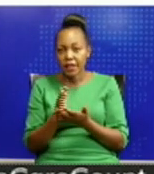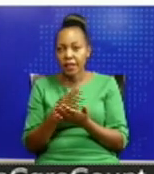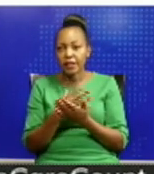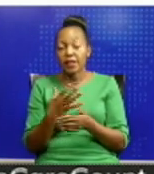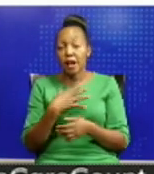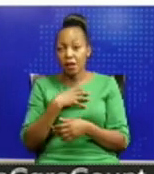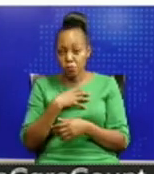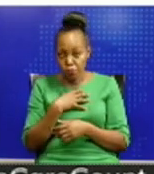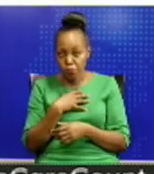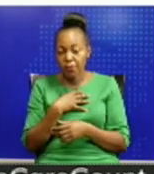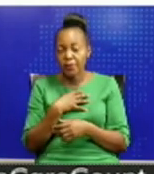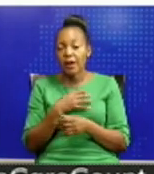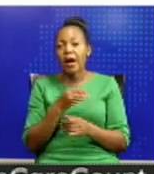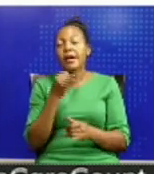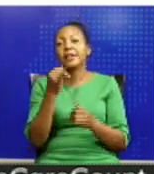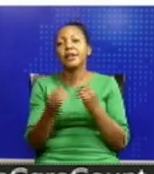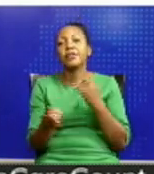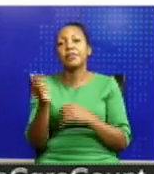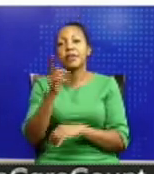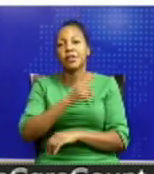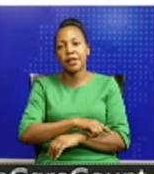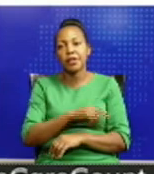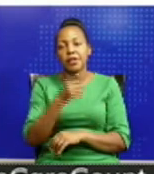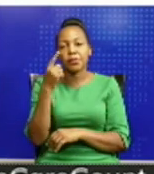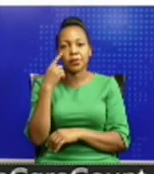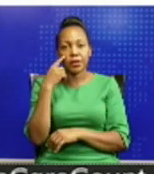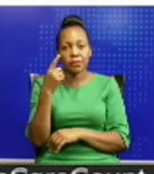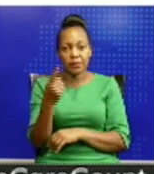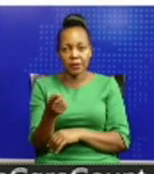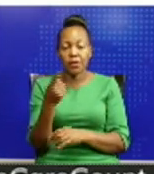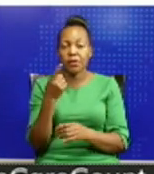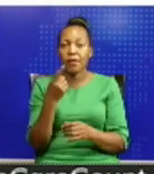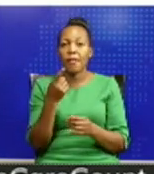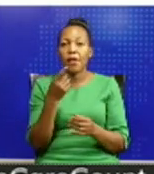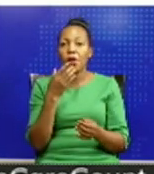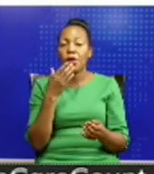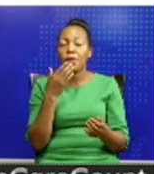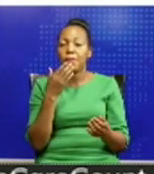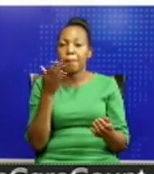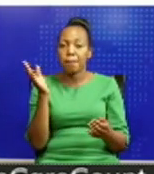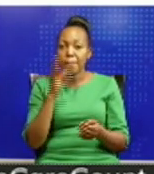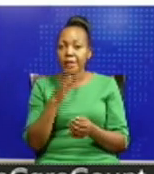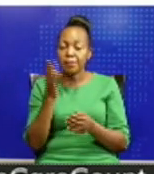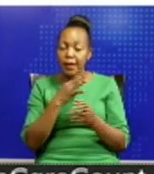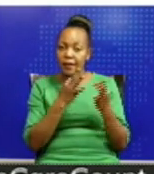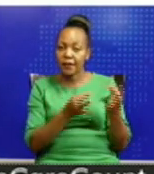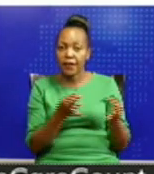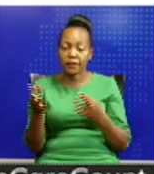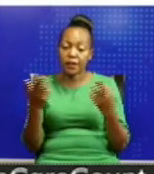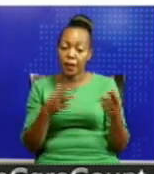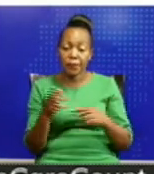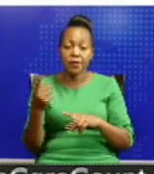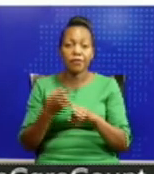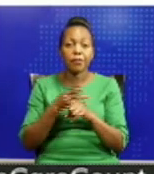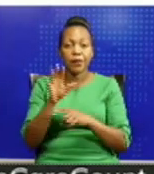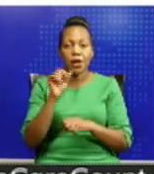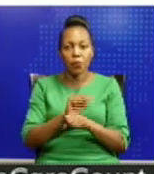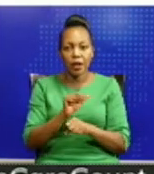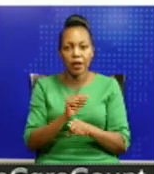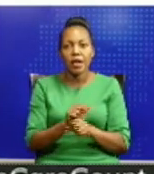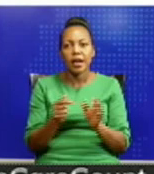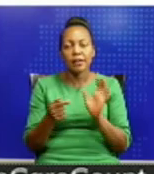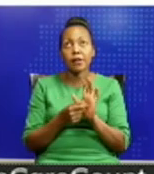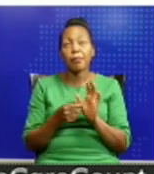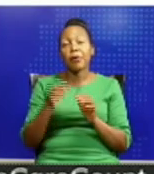been laboring for. At the end of the day, we shall not realize good impacts from the kind of work that they have been doing. Look